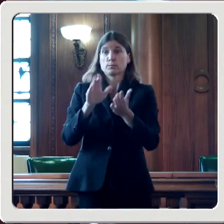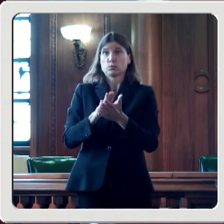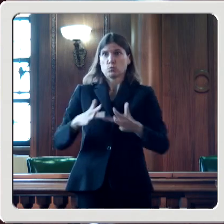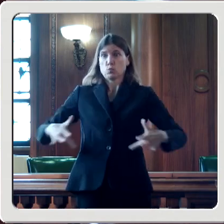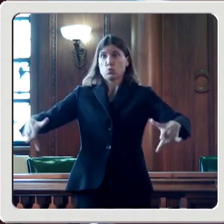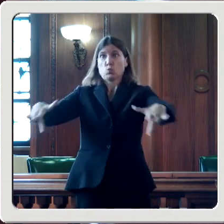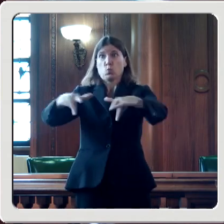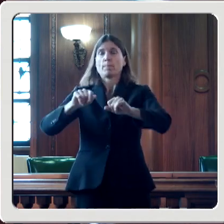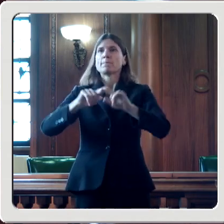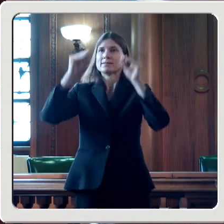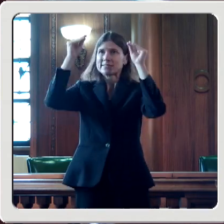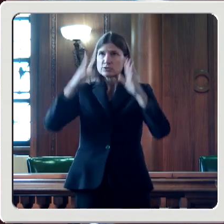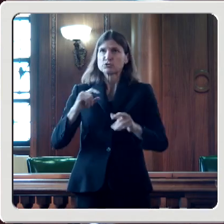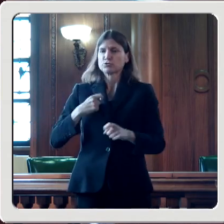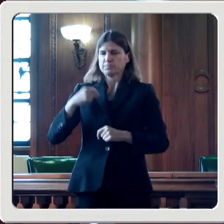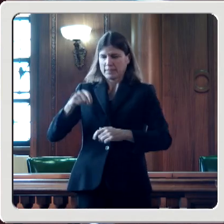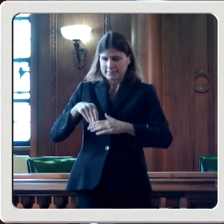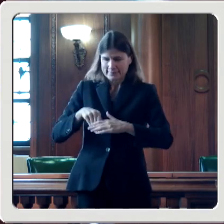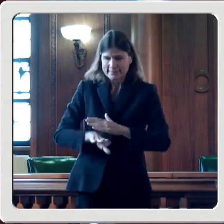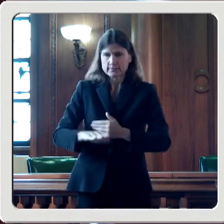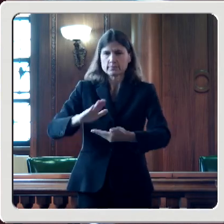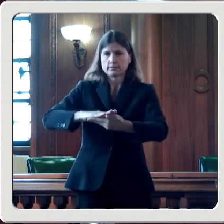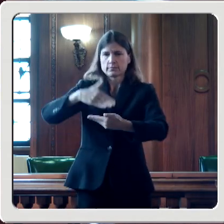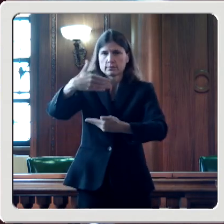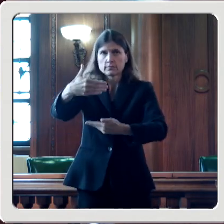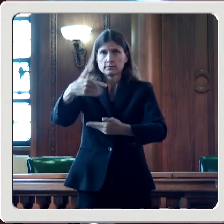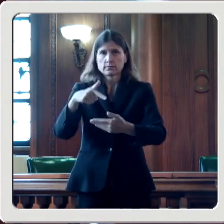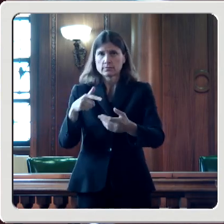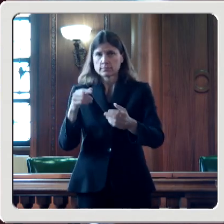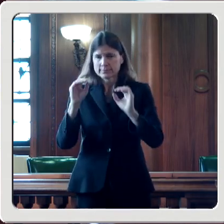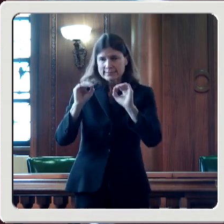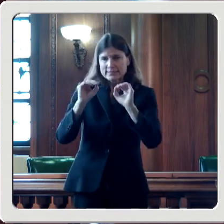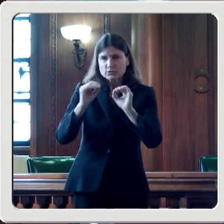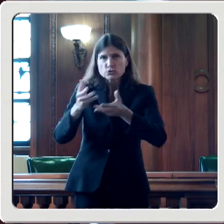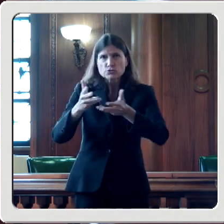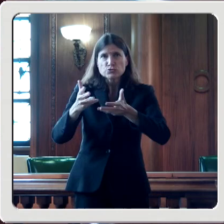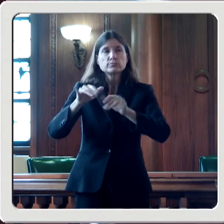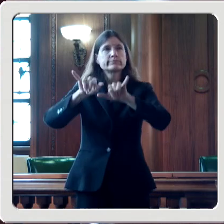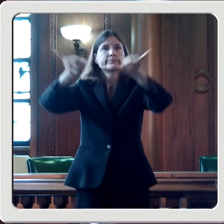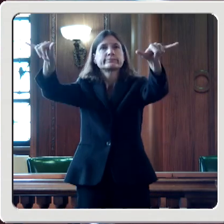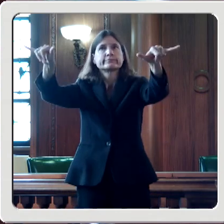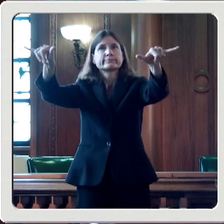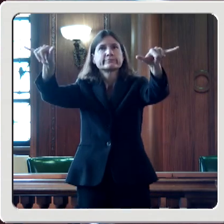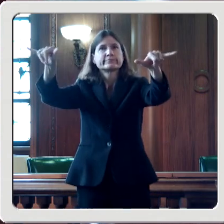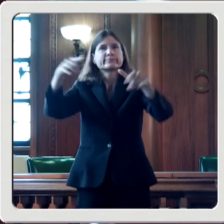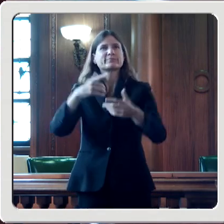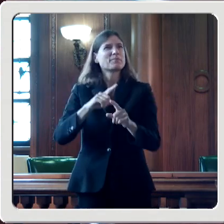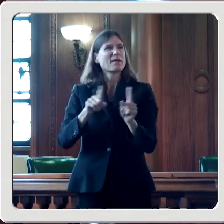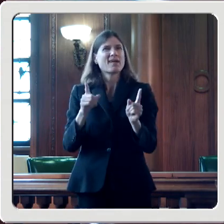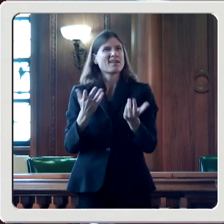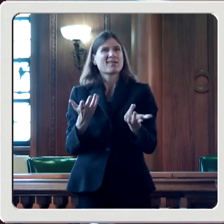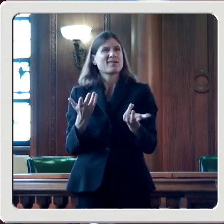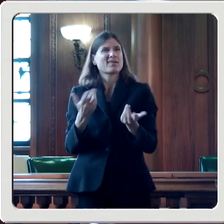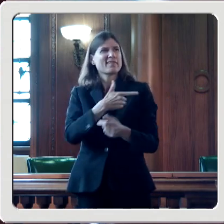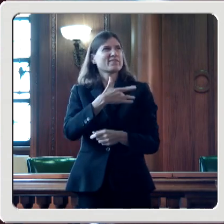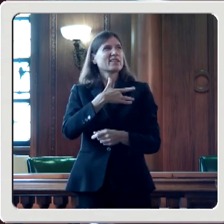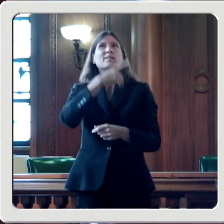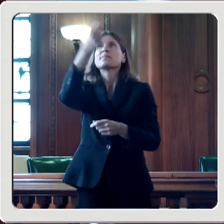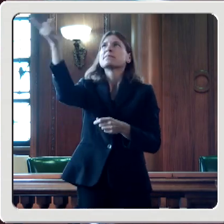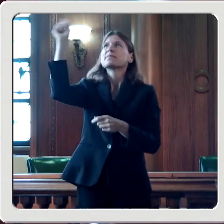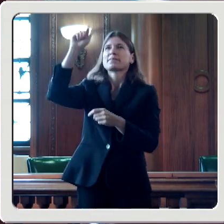the transition plan, and we will open up remote. But again, Superintendent Warwick, Commissioner Calton-Harris, and Pat